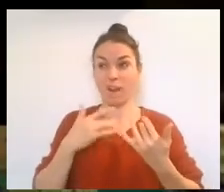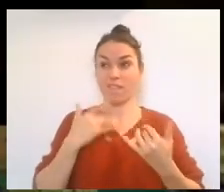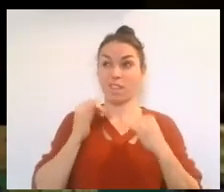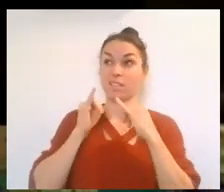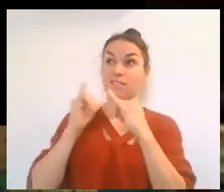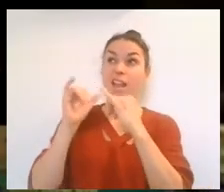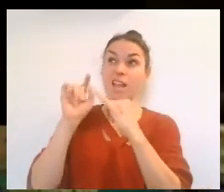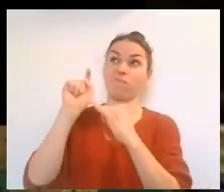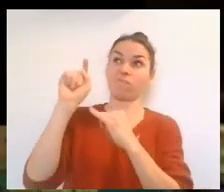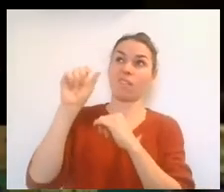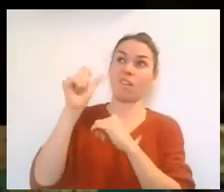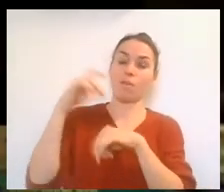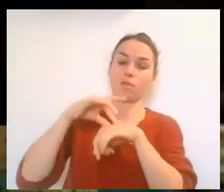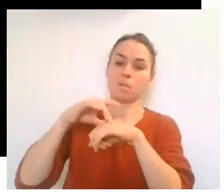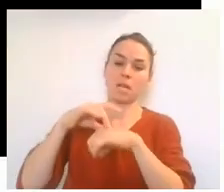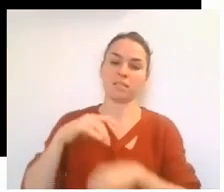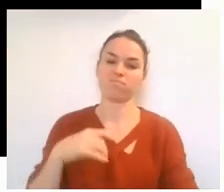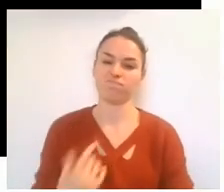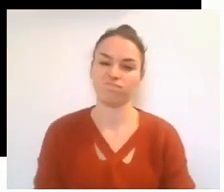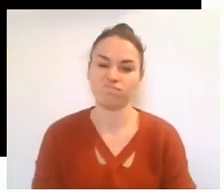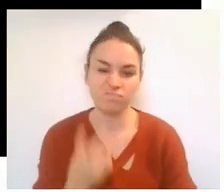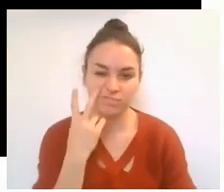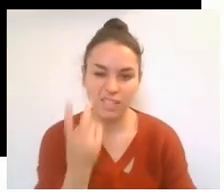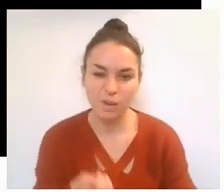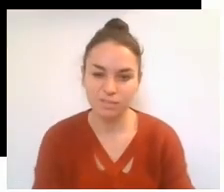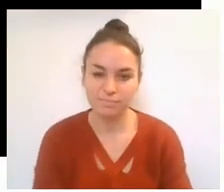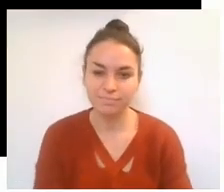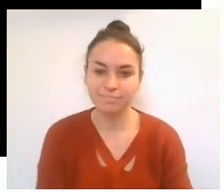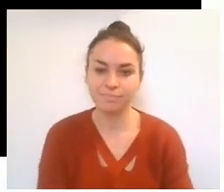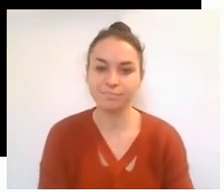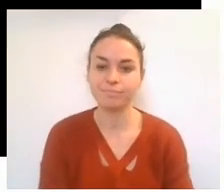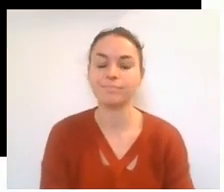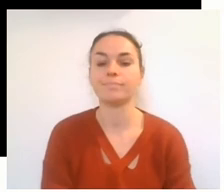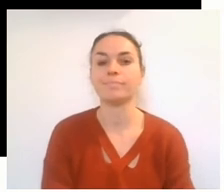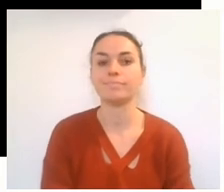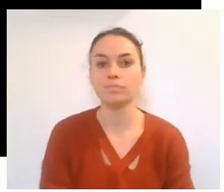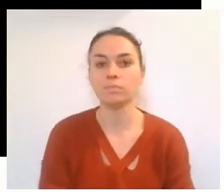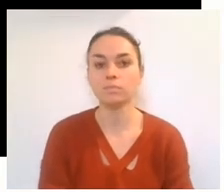that. All right, from David.